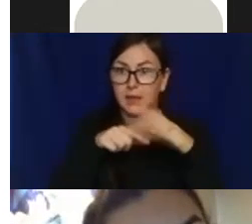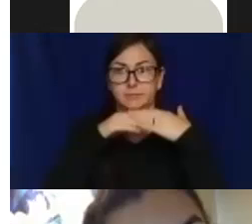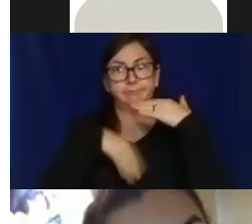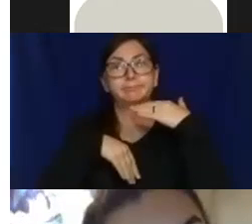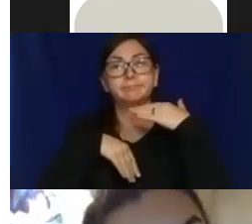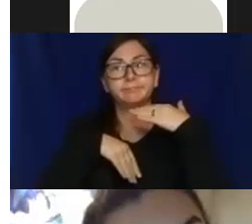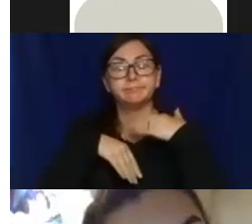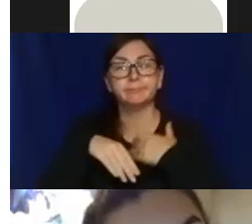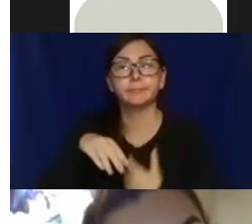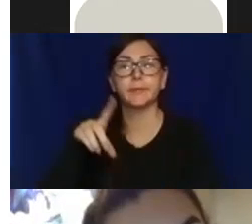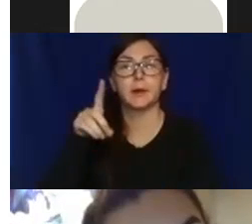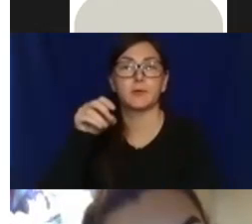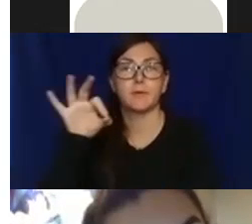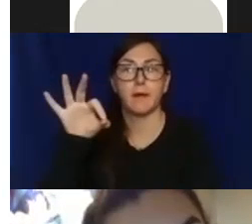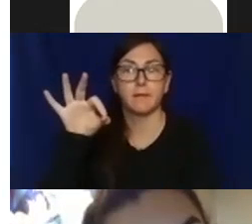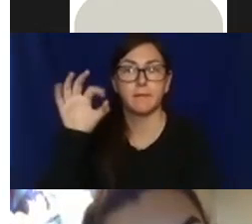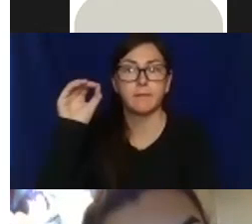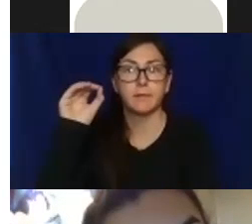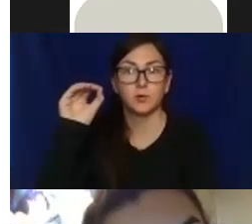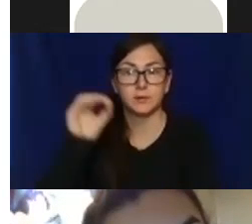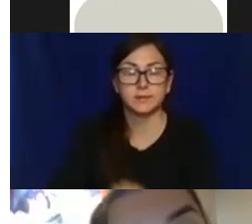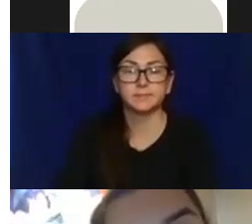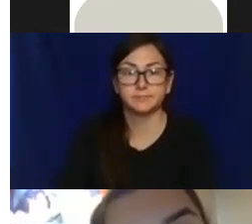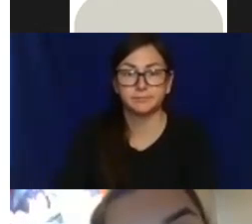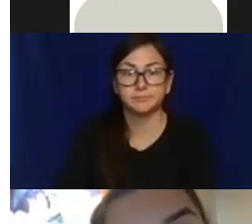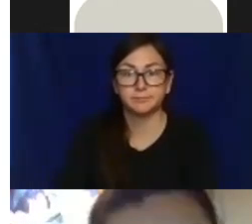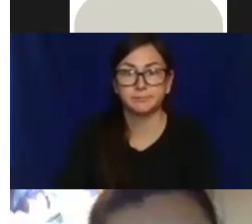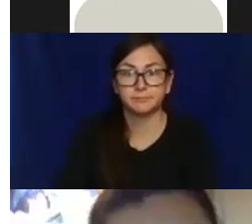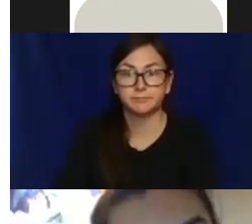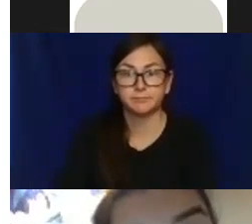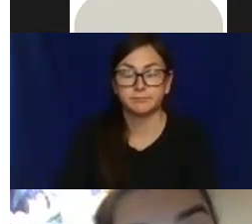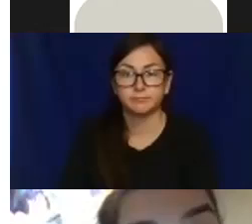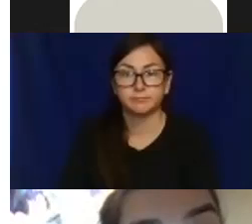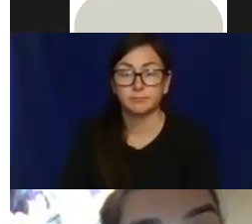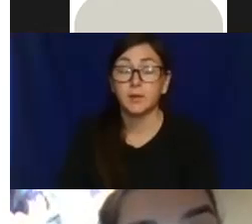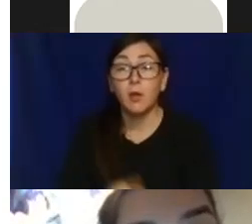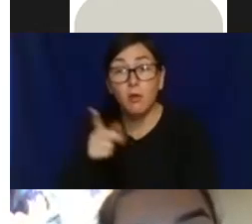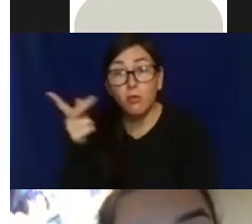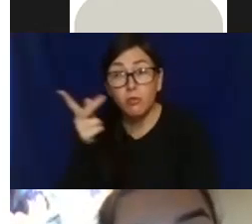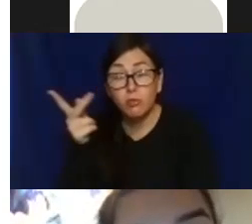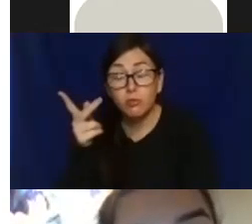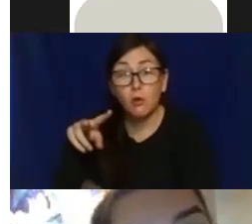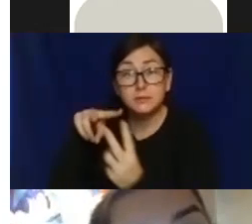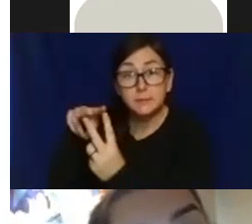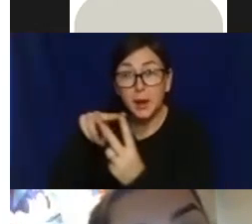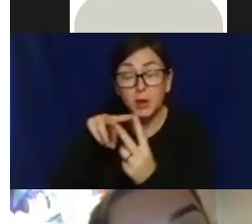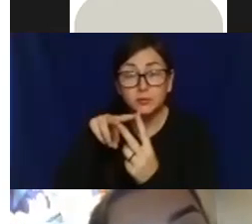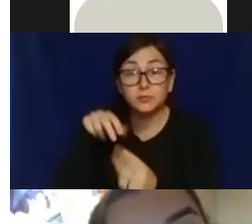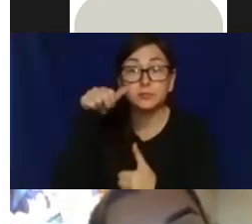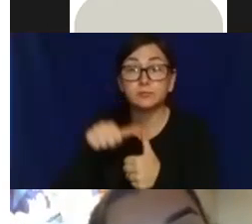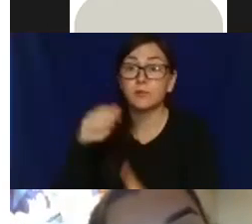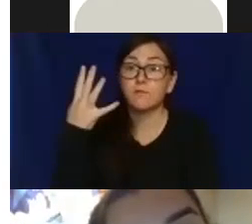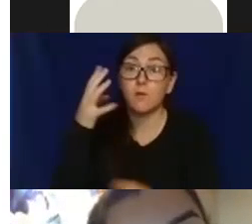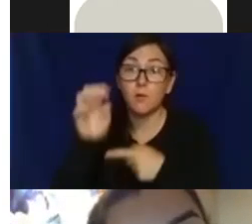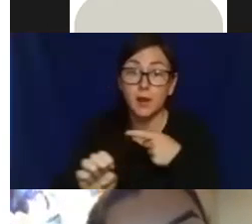109.5. We should really have two left arrows, because those lone pairs, we got 4 electrons, 2